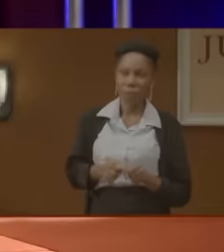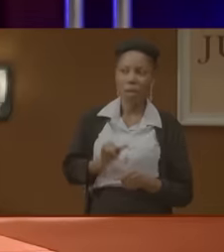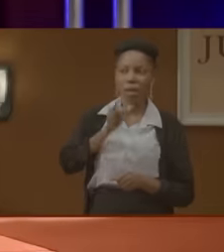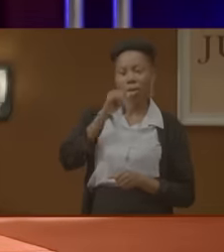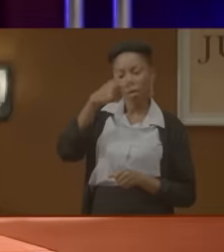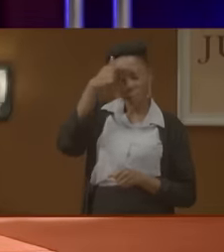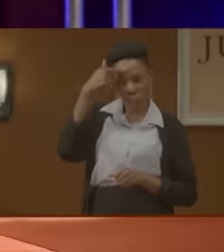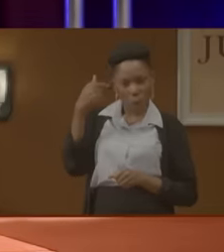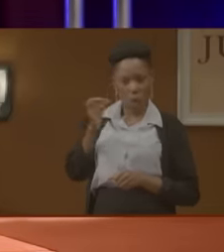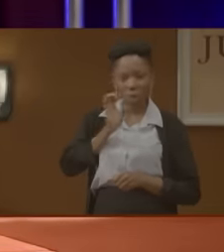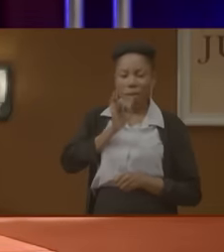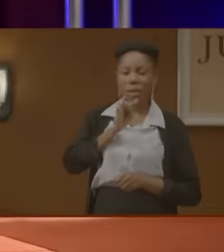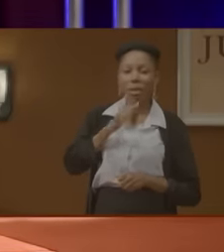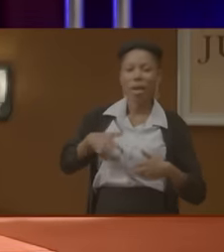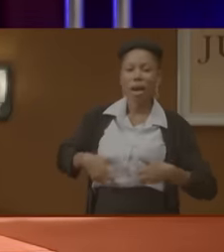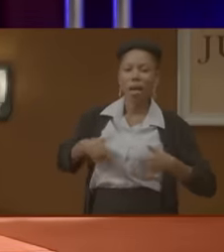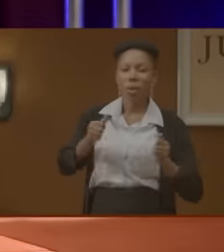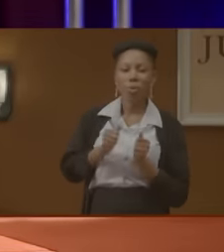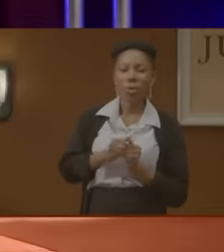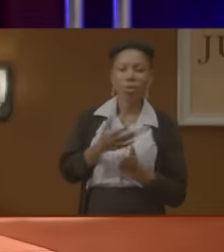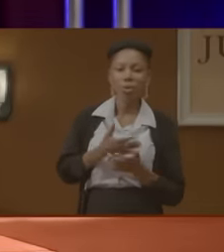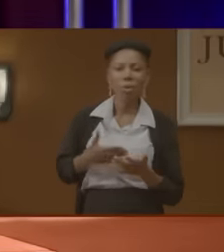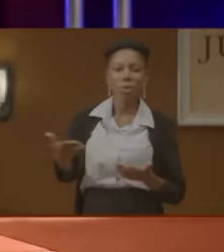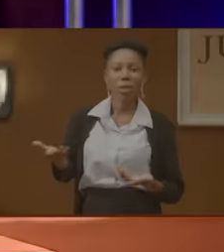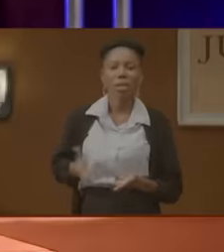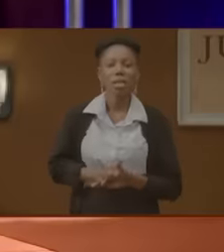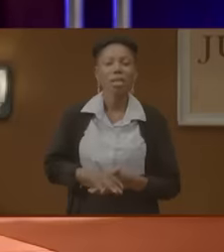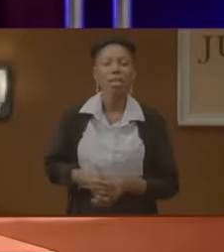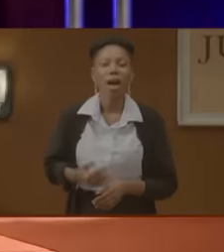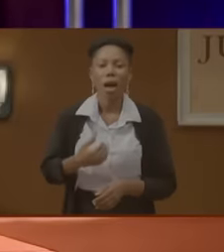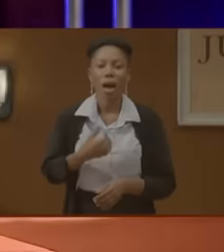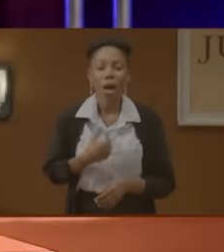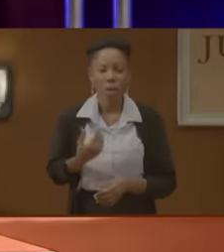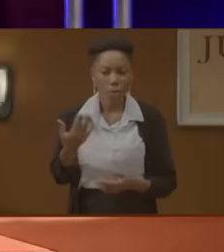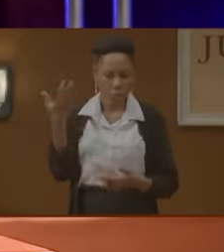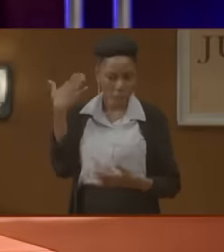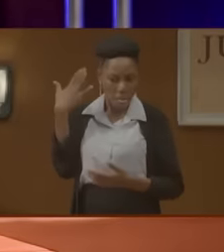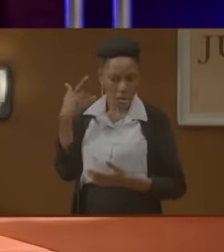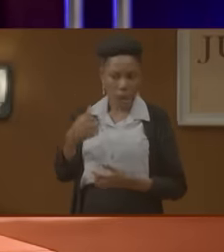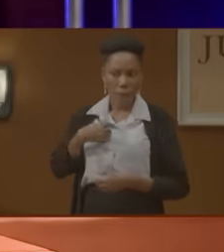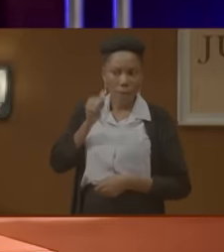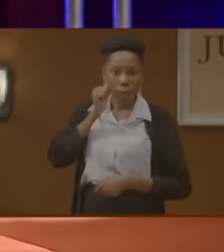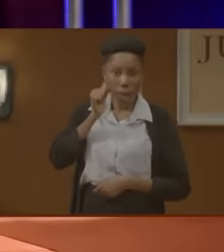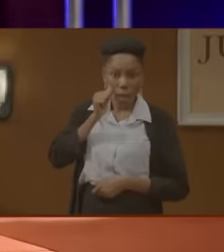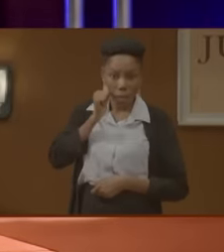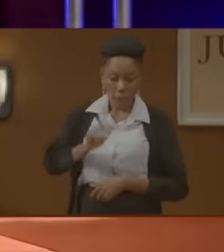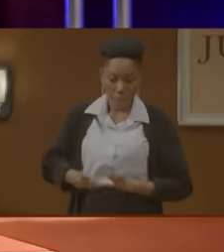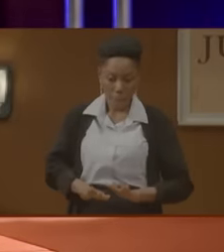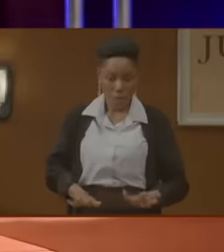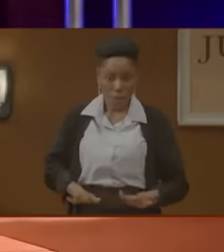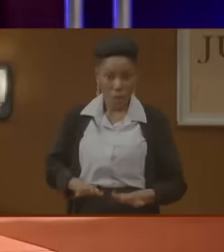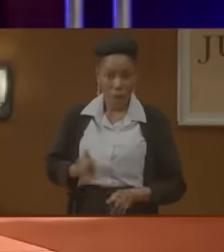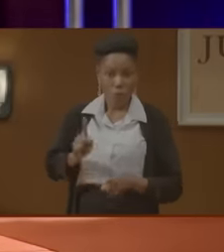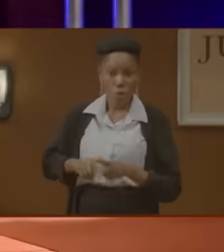she's upset over one thing or the other. Now, there was a period we had a little girl that she brought from her area. She gave this girl a hell